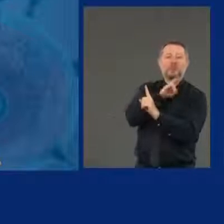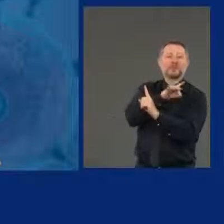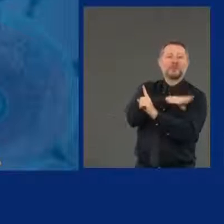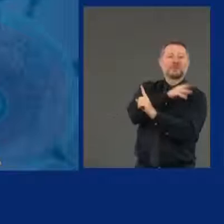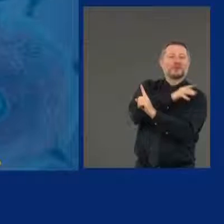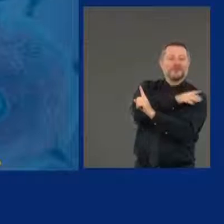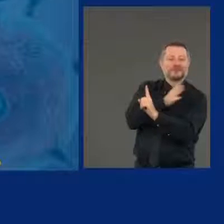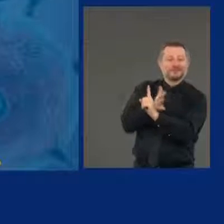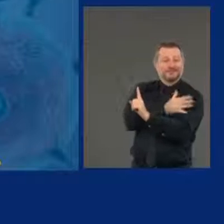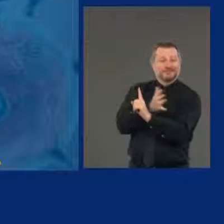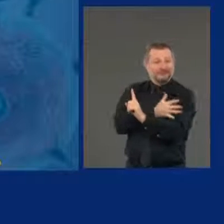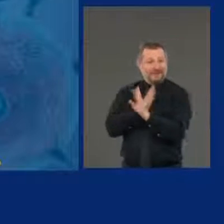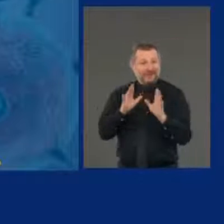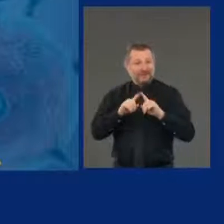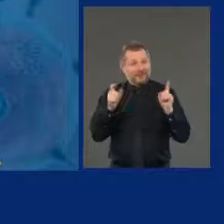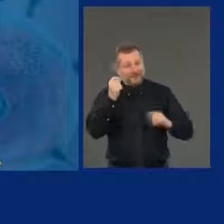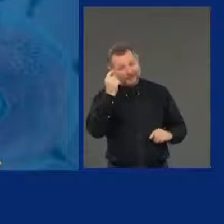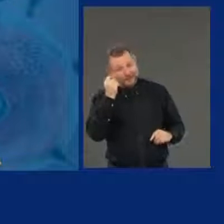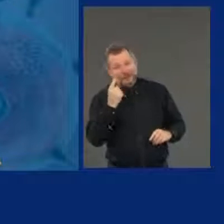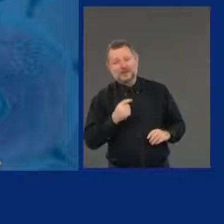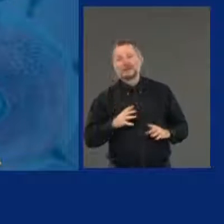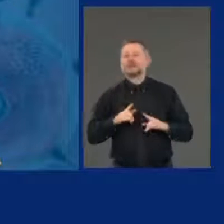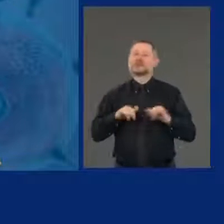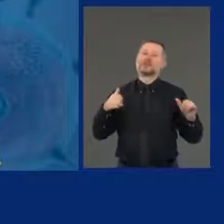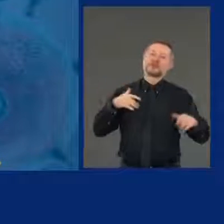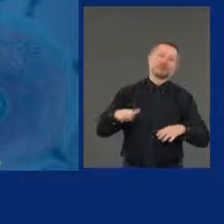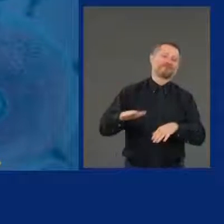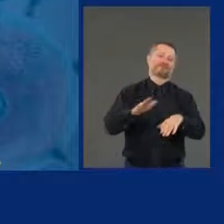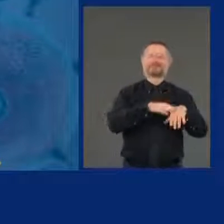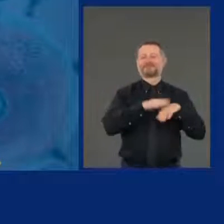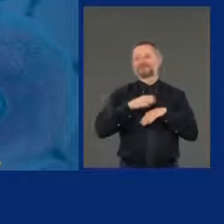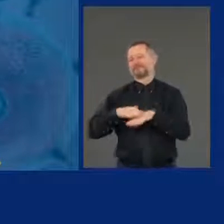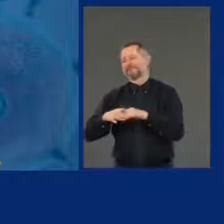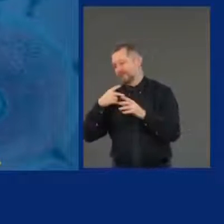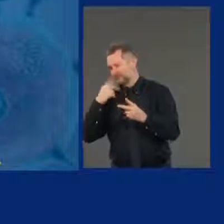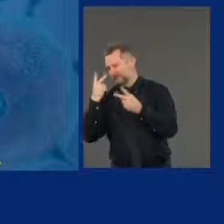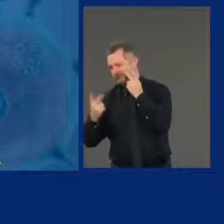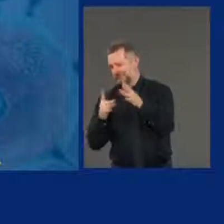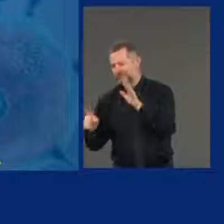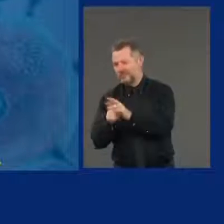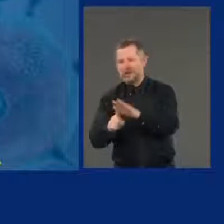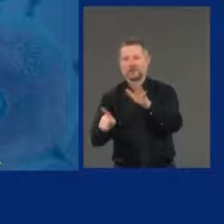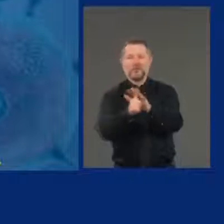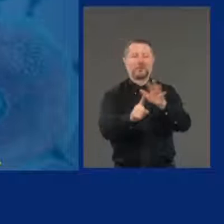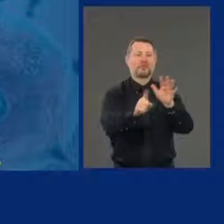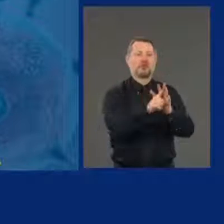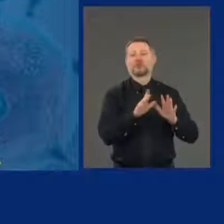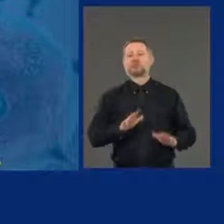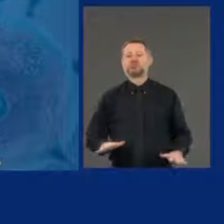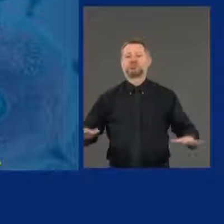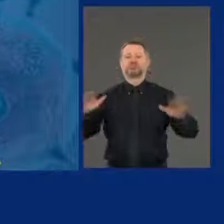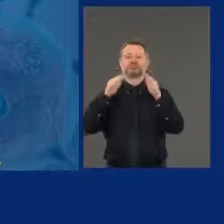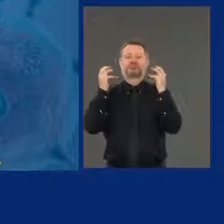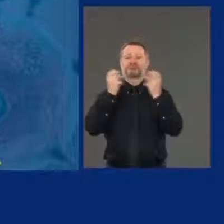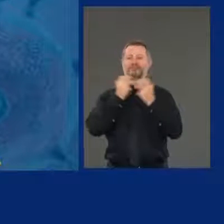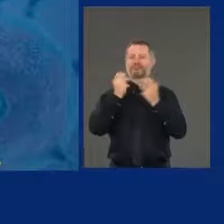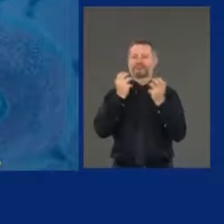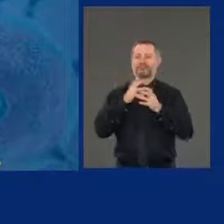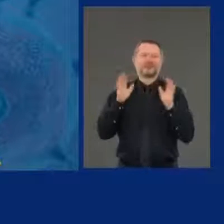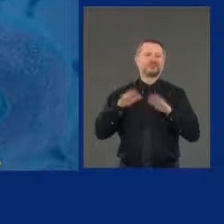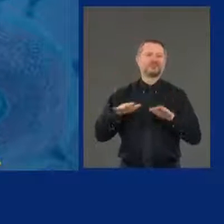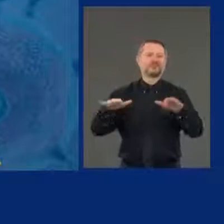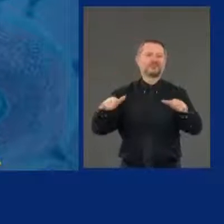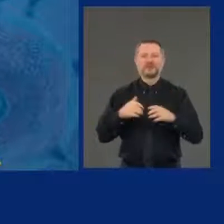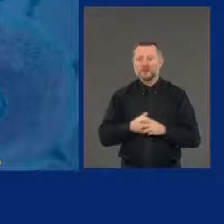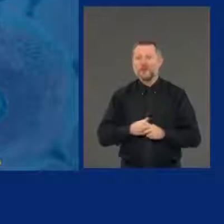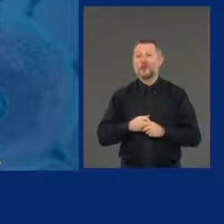But we're seeing all across the nation the same warning. New